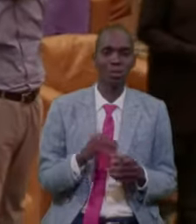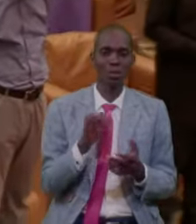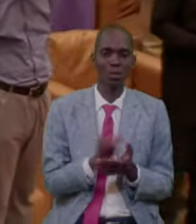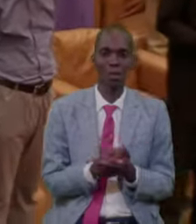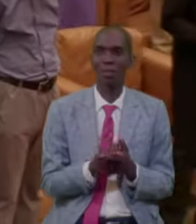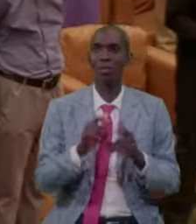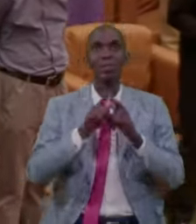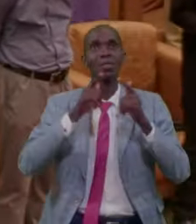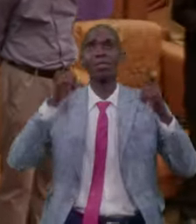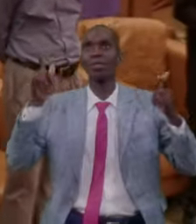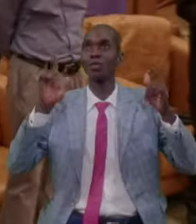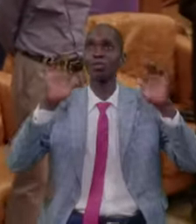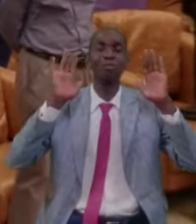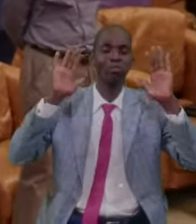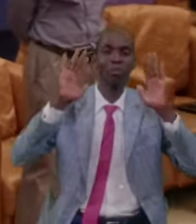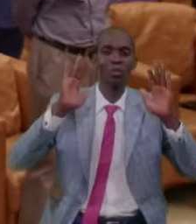sensational miracles.